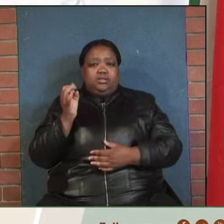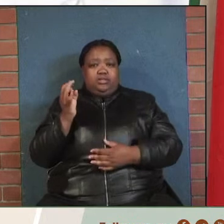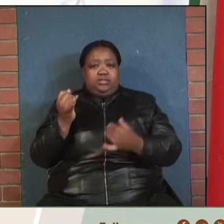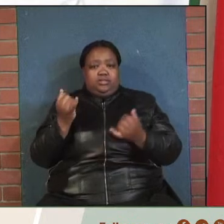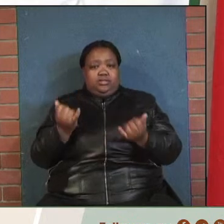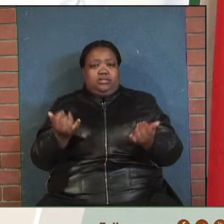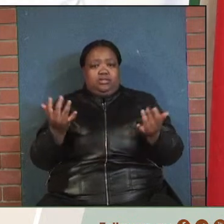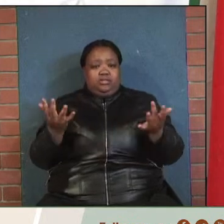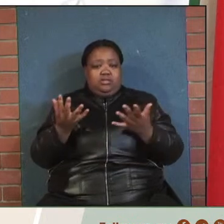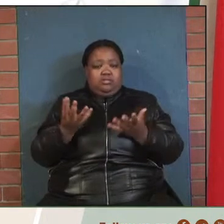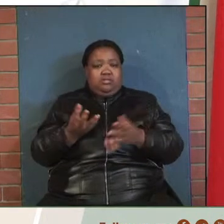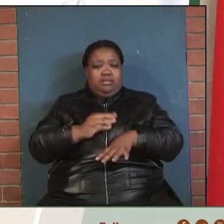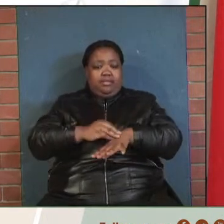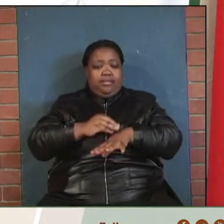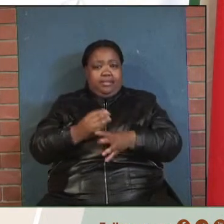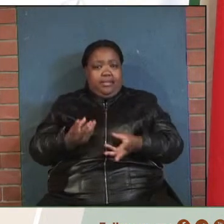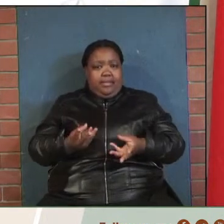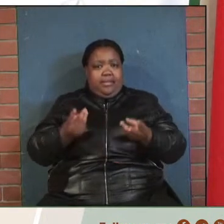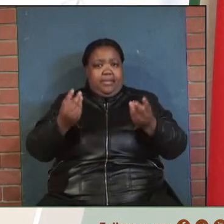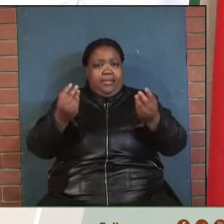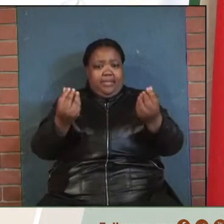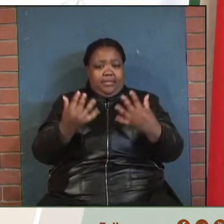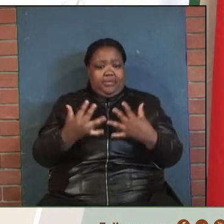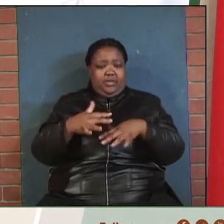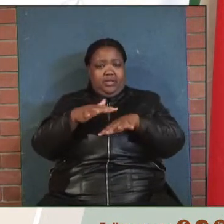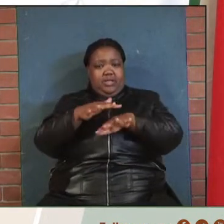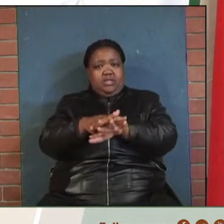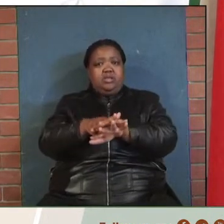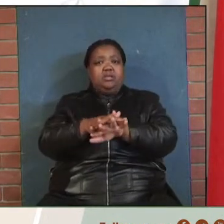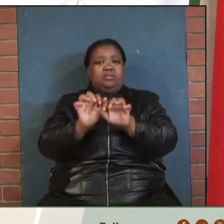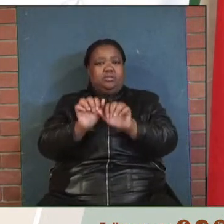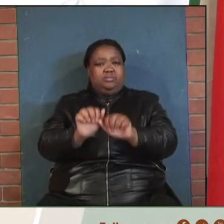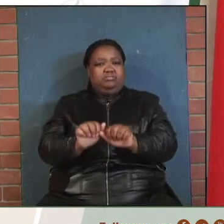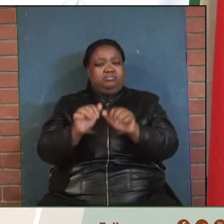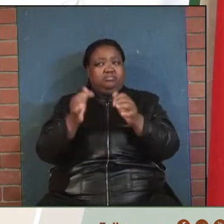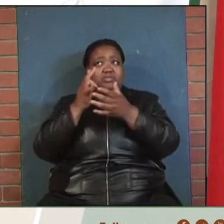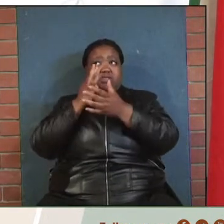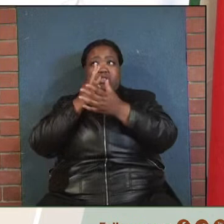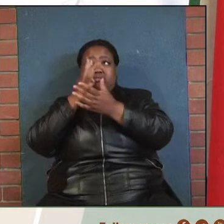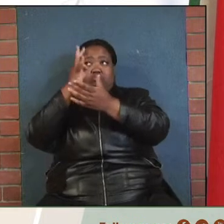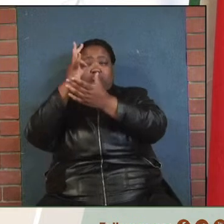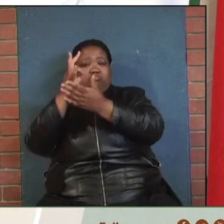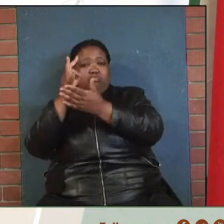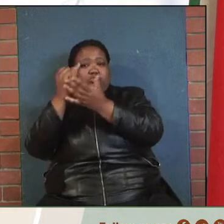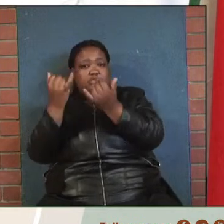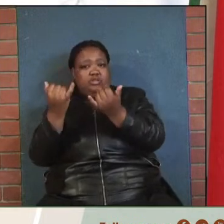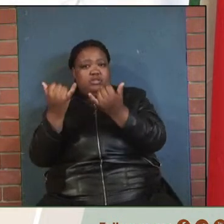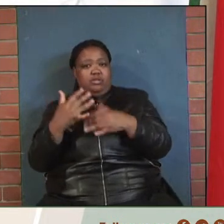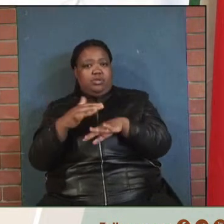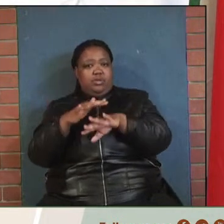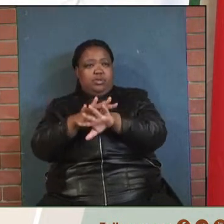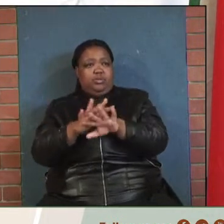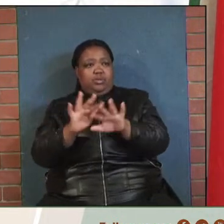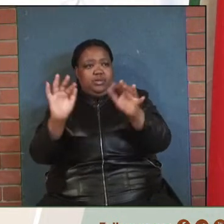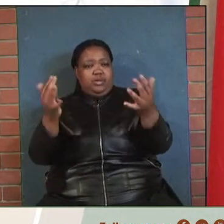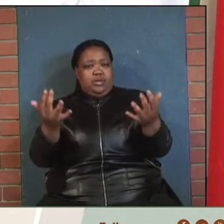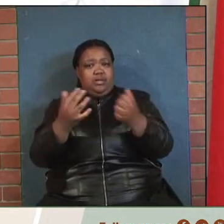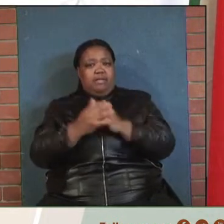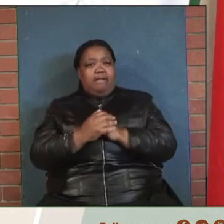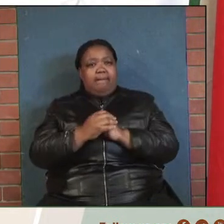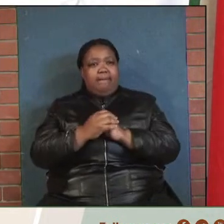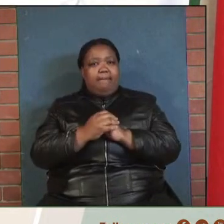solution to implementing the proposals that come from these topics, would